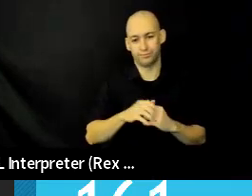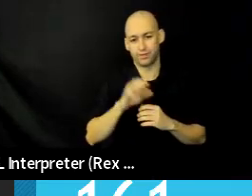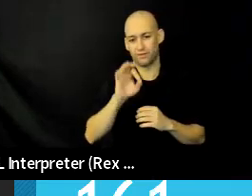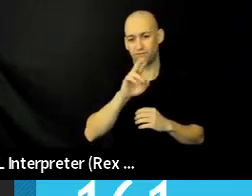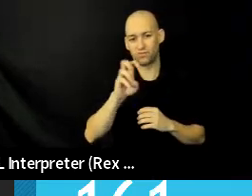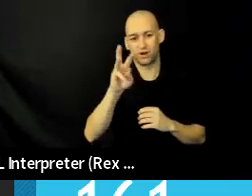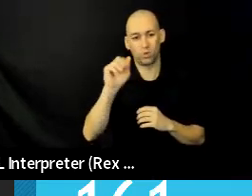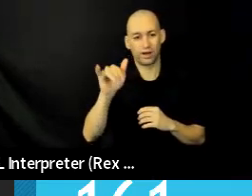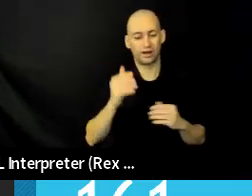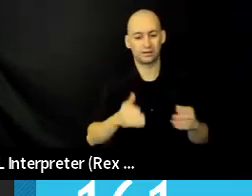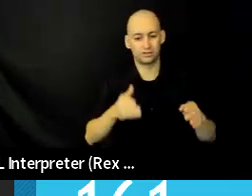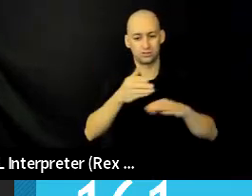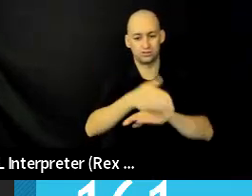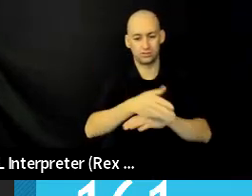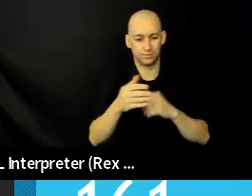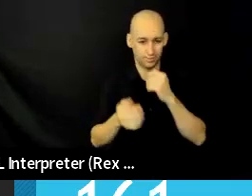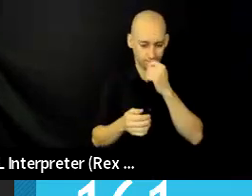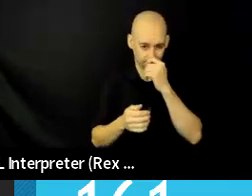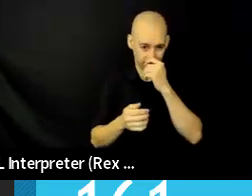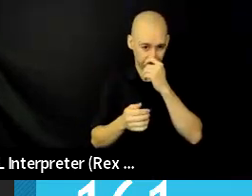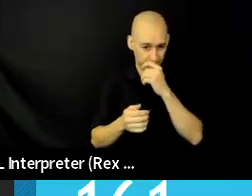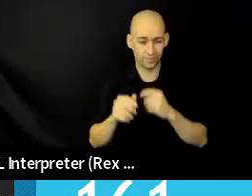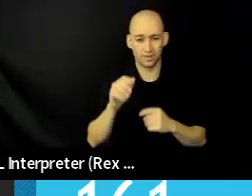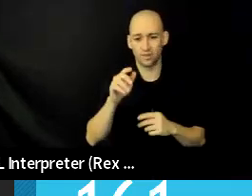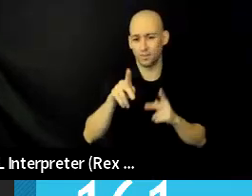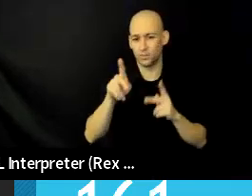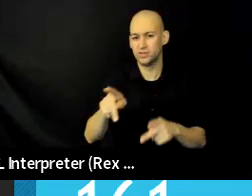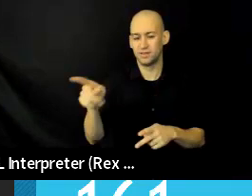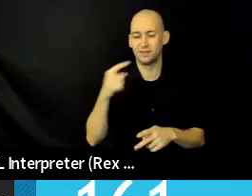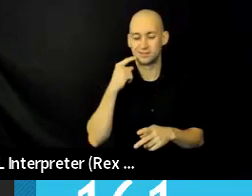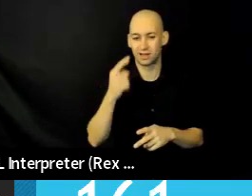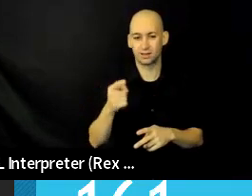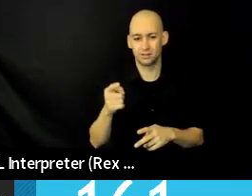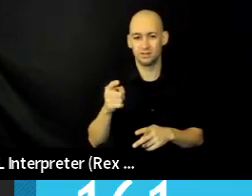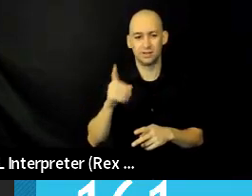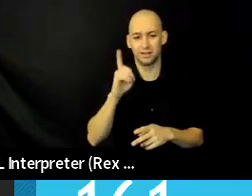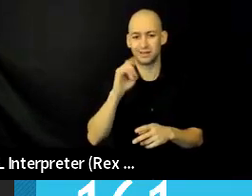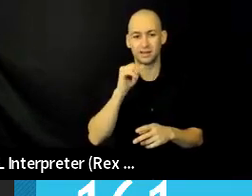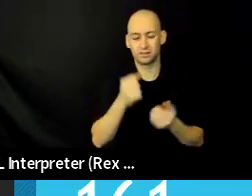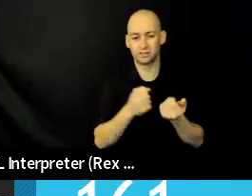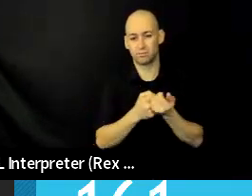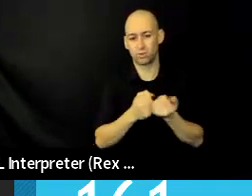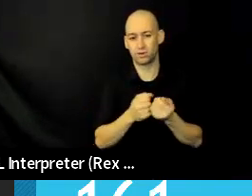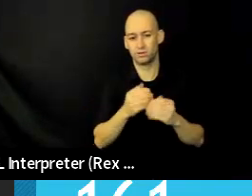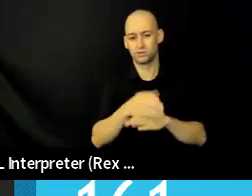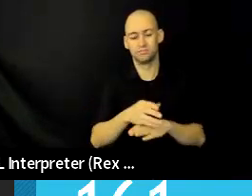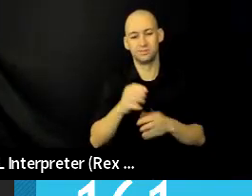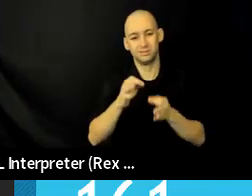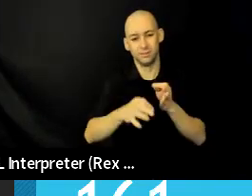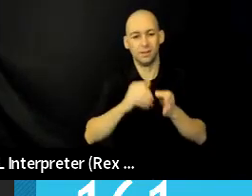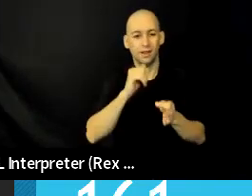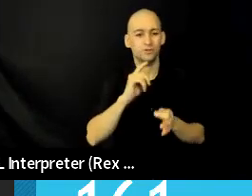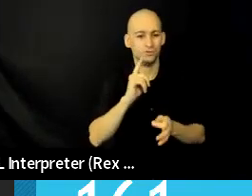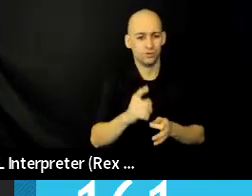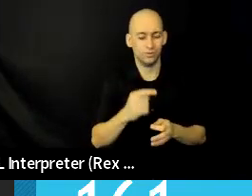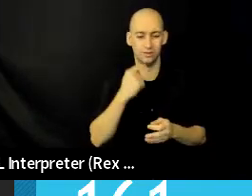and SLOCOG do not support an interchange. Simply not true. We have a document from